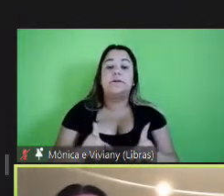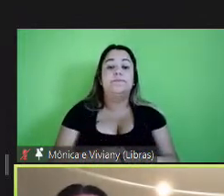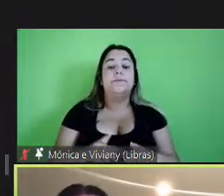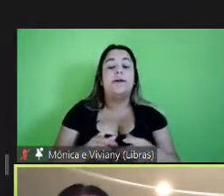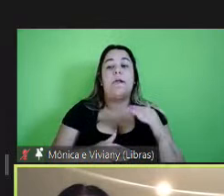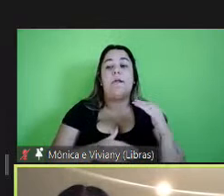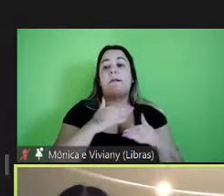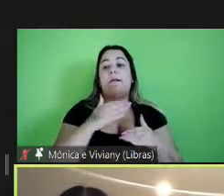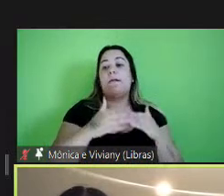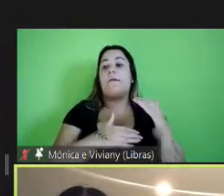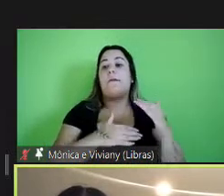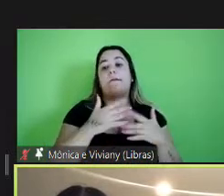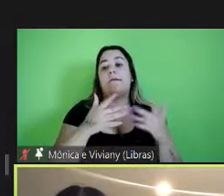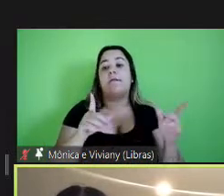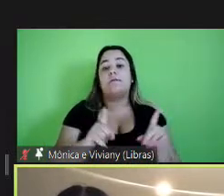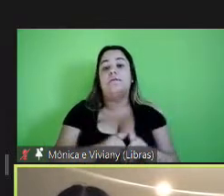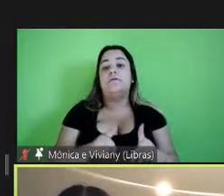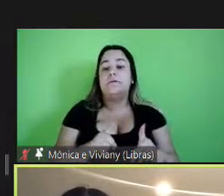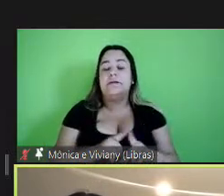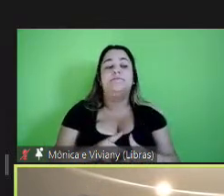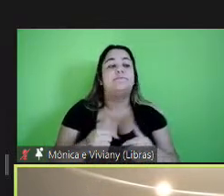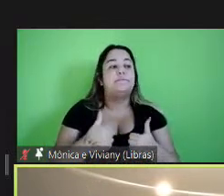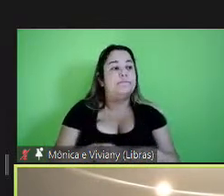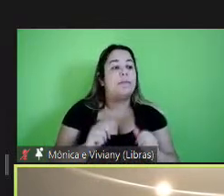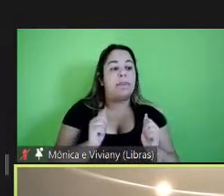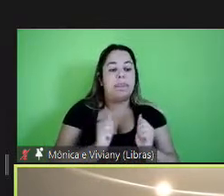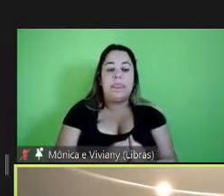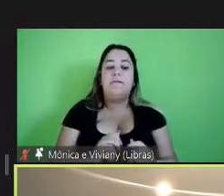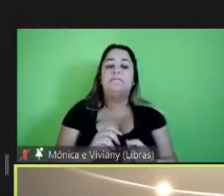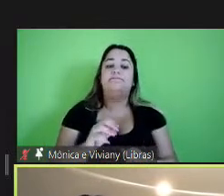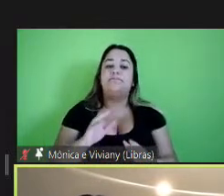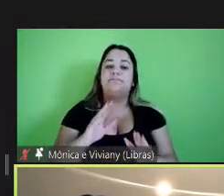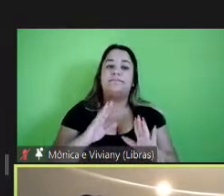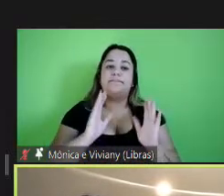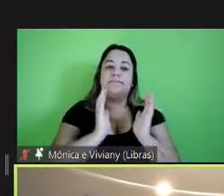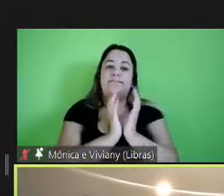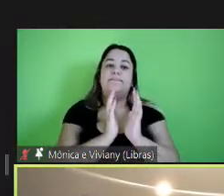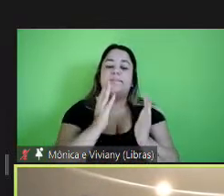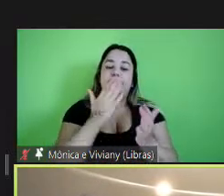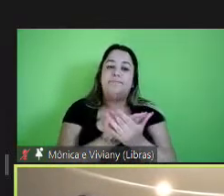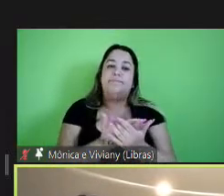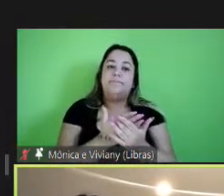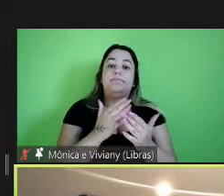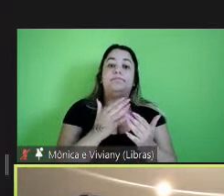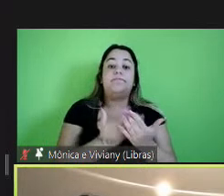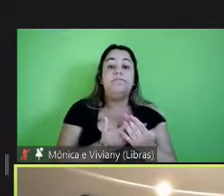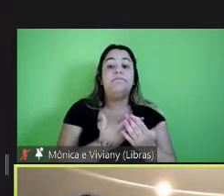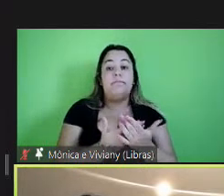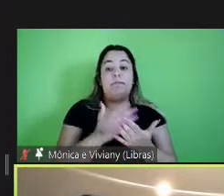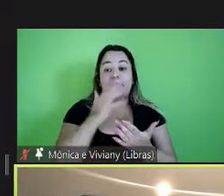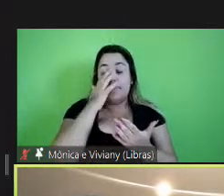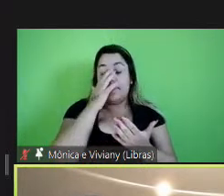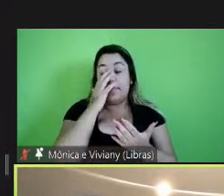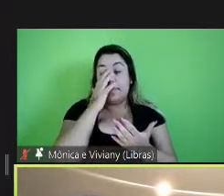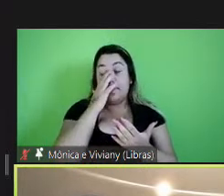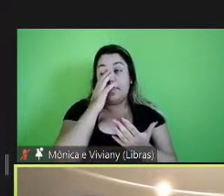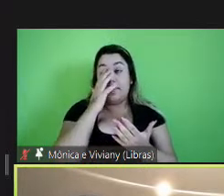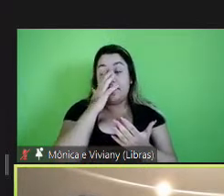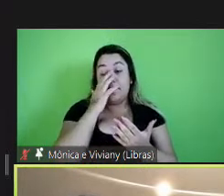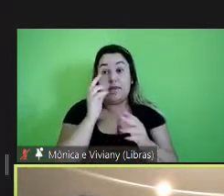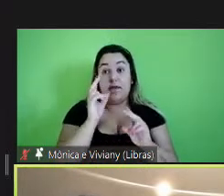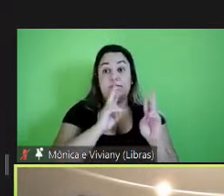years and schools as part of this. So the approach in terms of a whole system approach was it was a